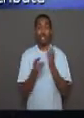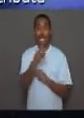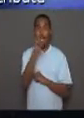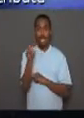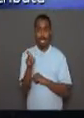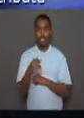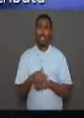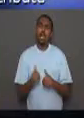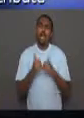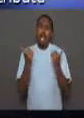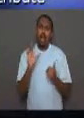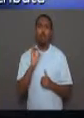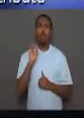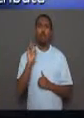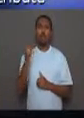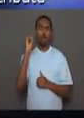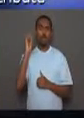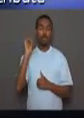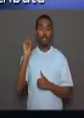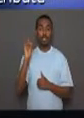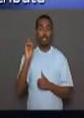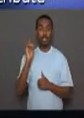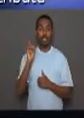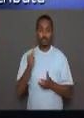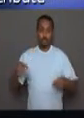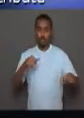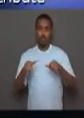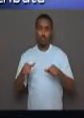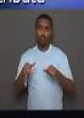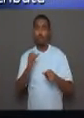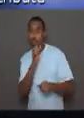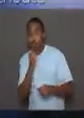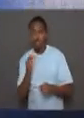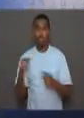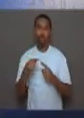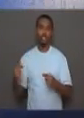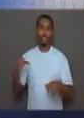ask, "How would a musician contribute to the colony?"